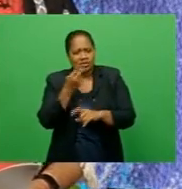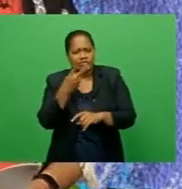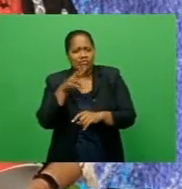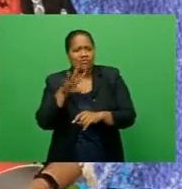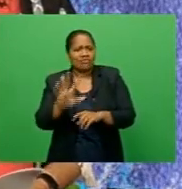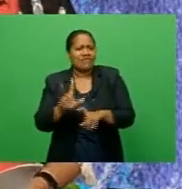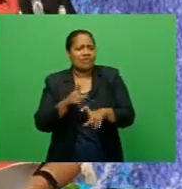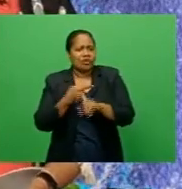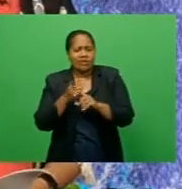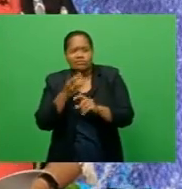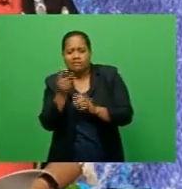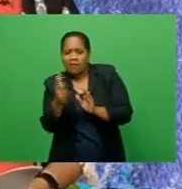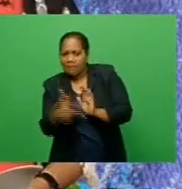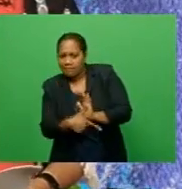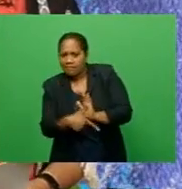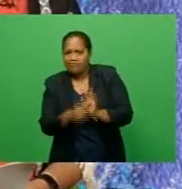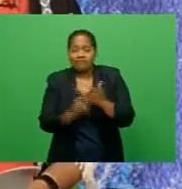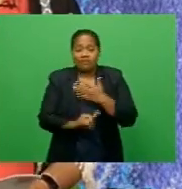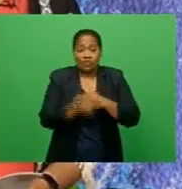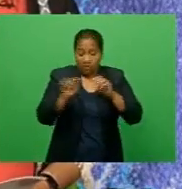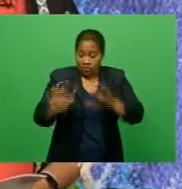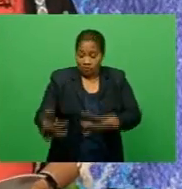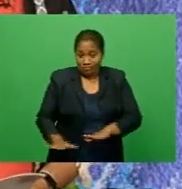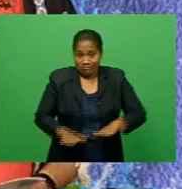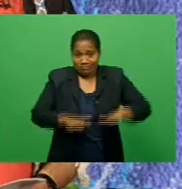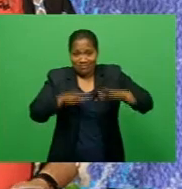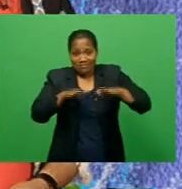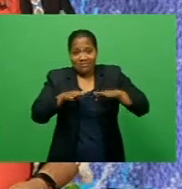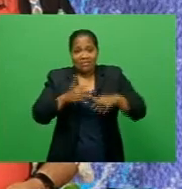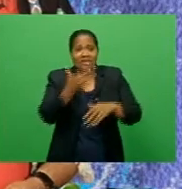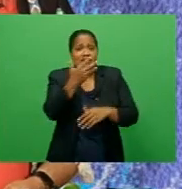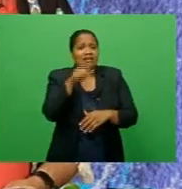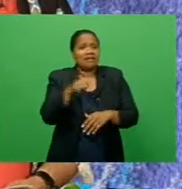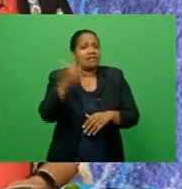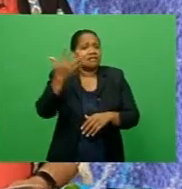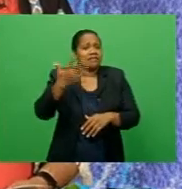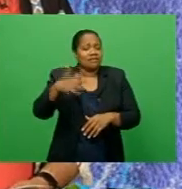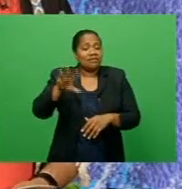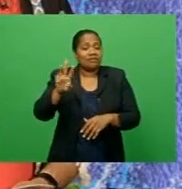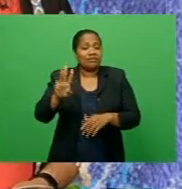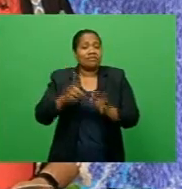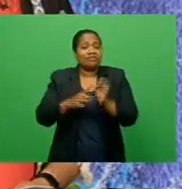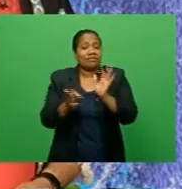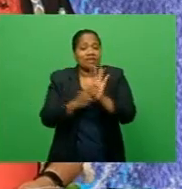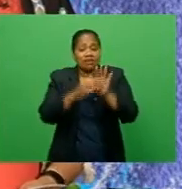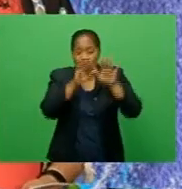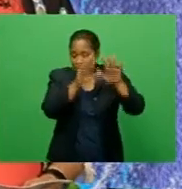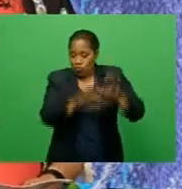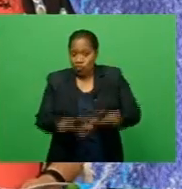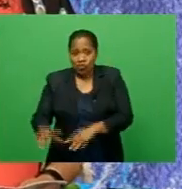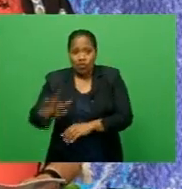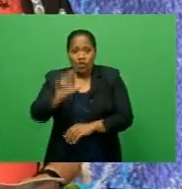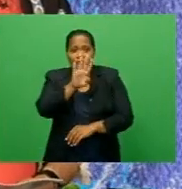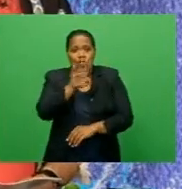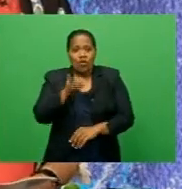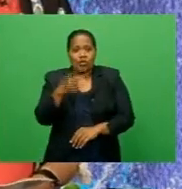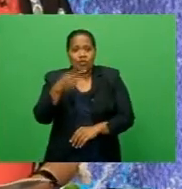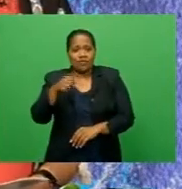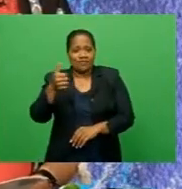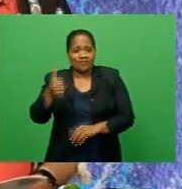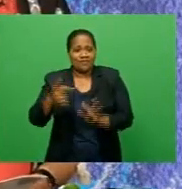at times. For the tides, high tide at 9:53 p.m. with low tide at 4:26